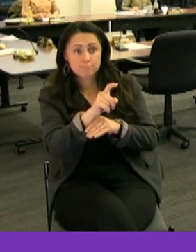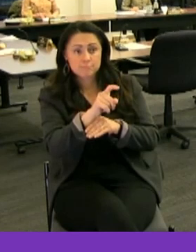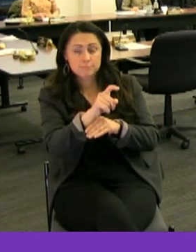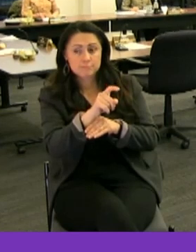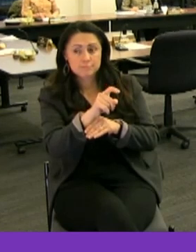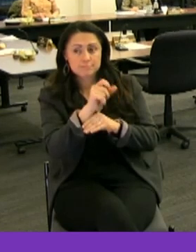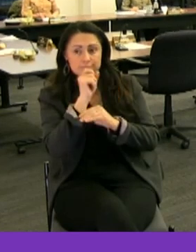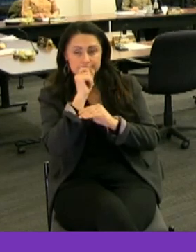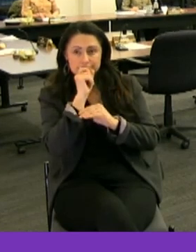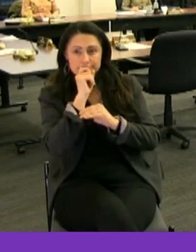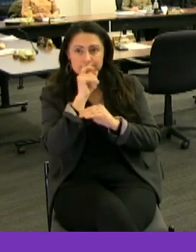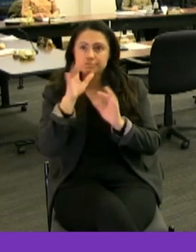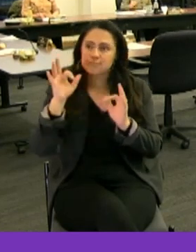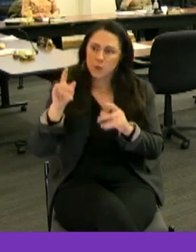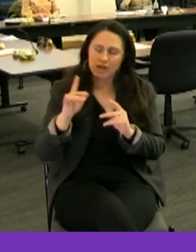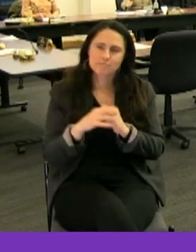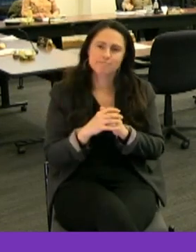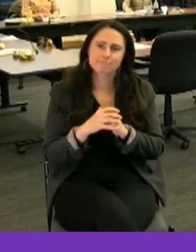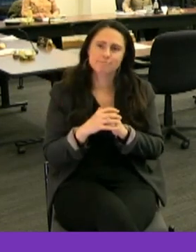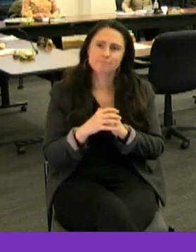No. Okay.